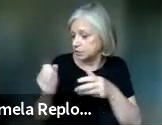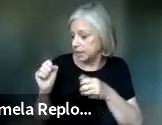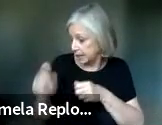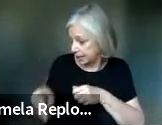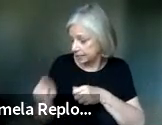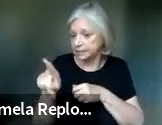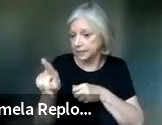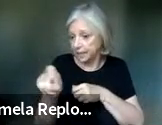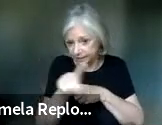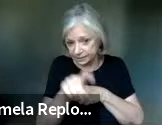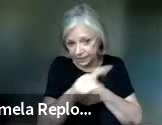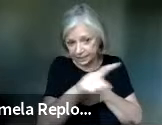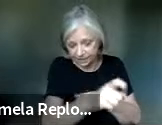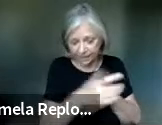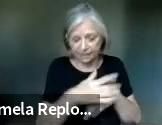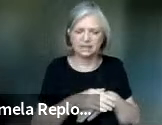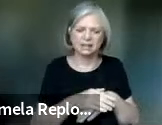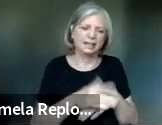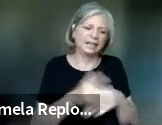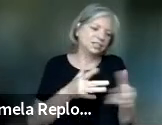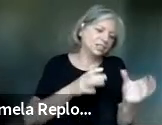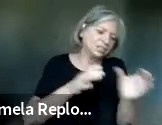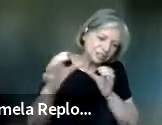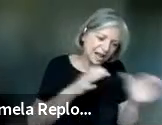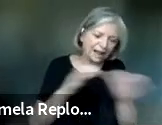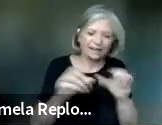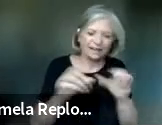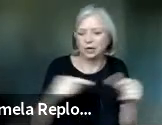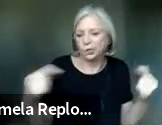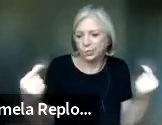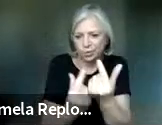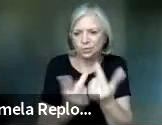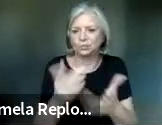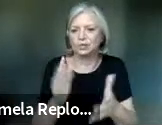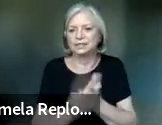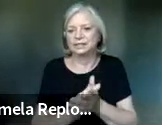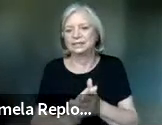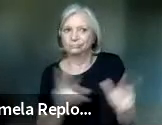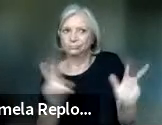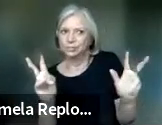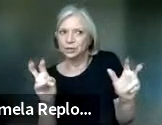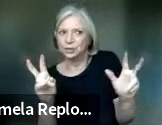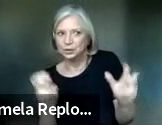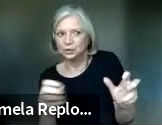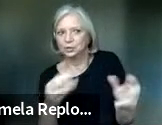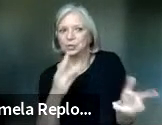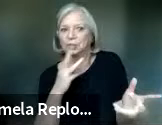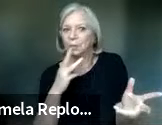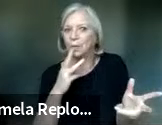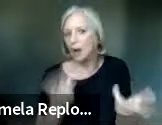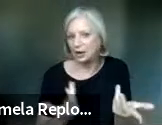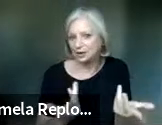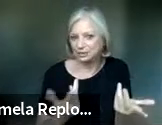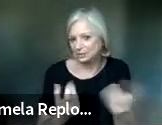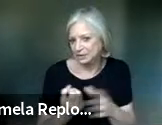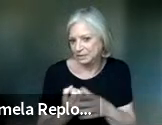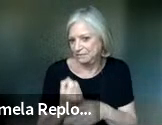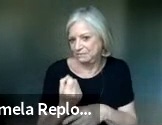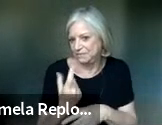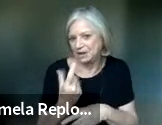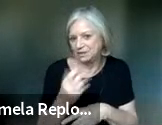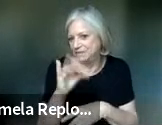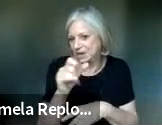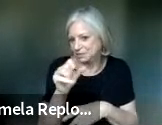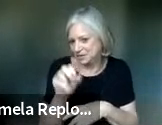I think that's sort of like conversation around the proverbial water cooler. That's something that